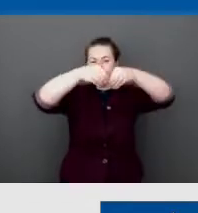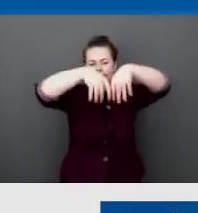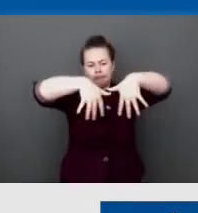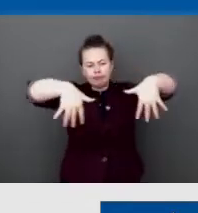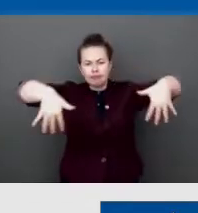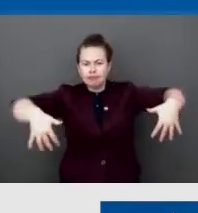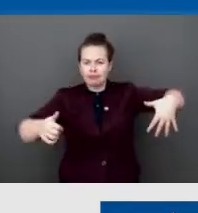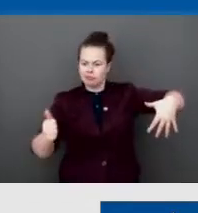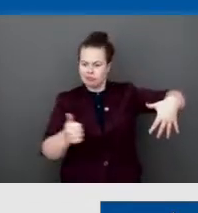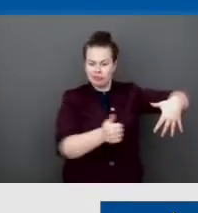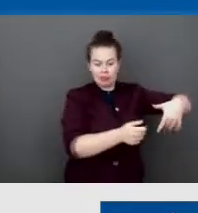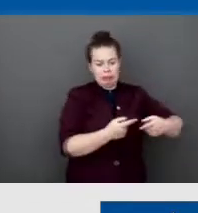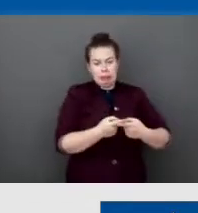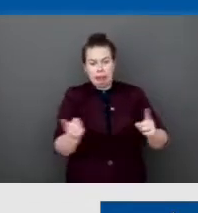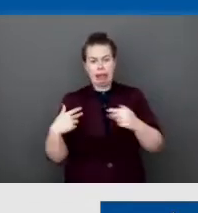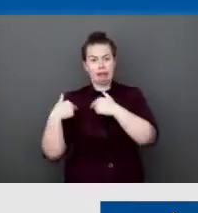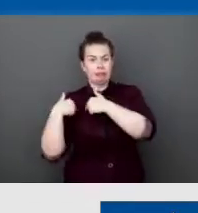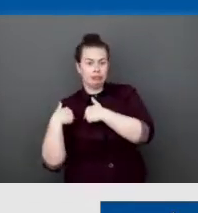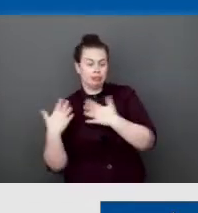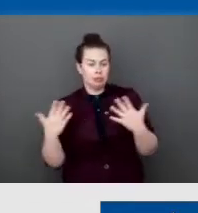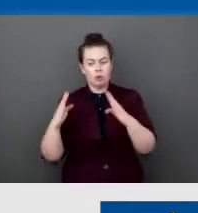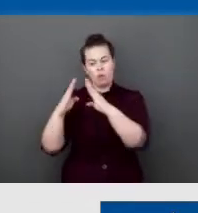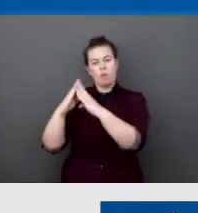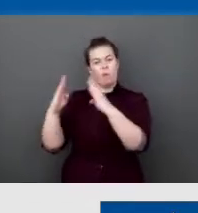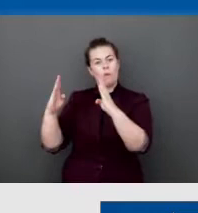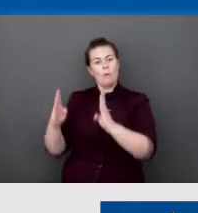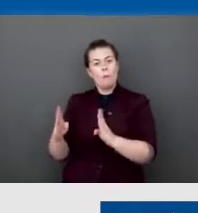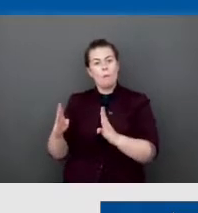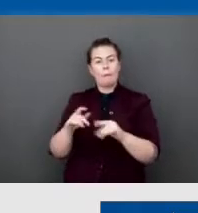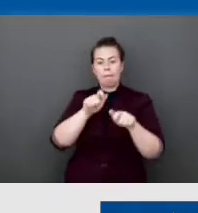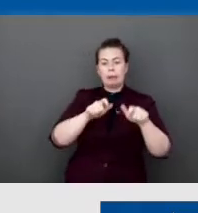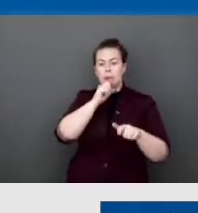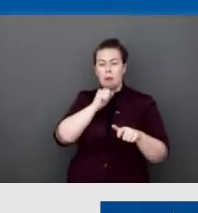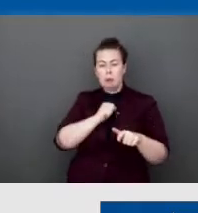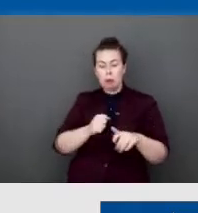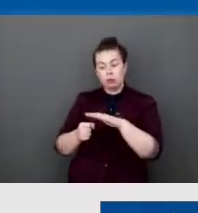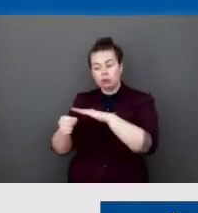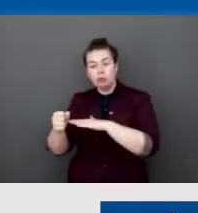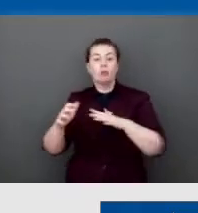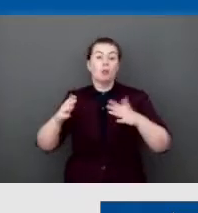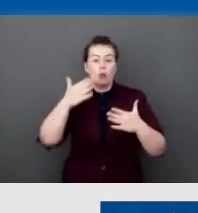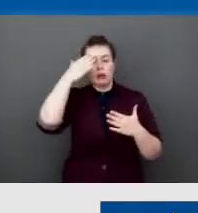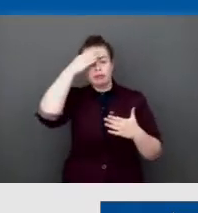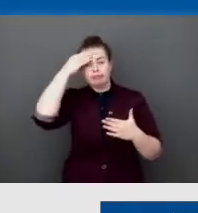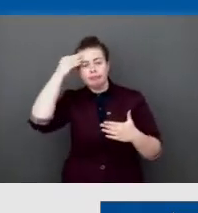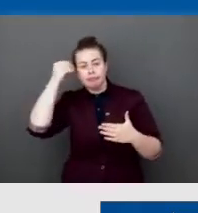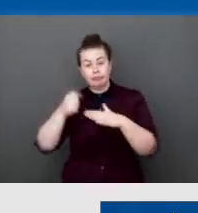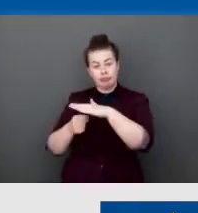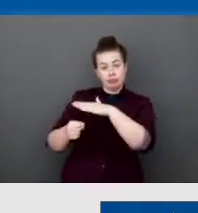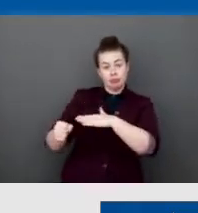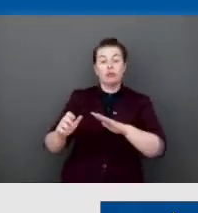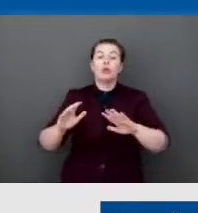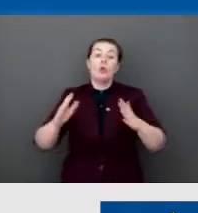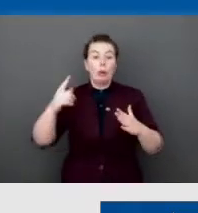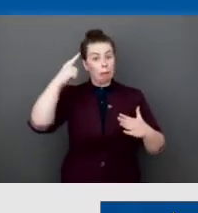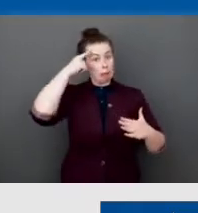day center for people with Alzheimer's disease, residential houses for older people with mental health problems, the Creative